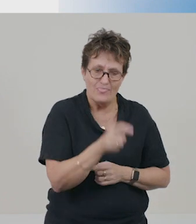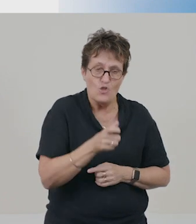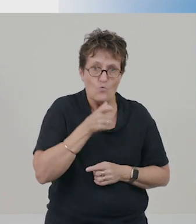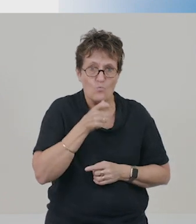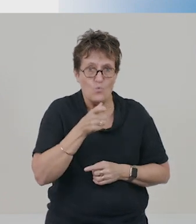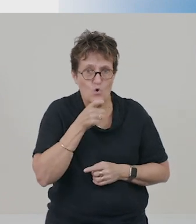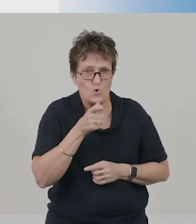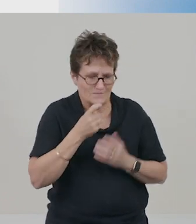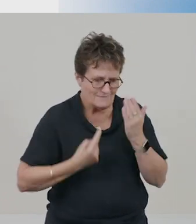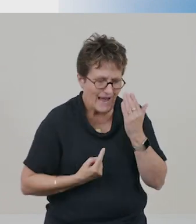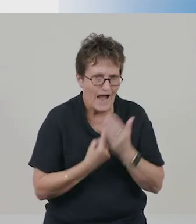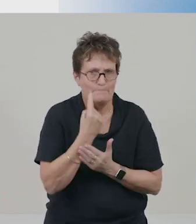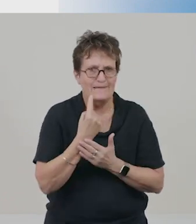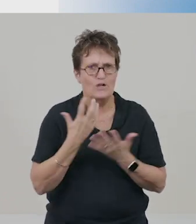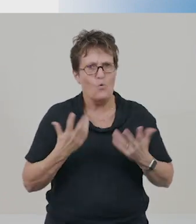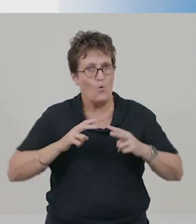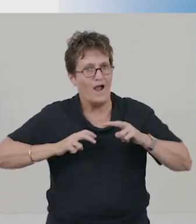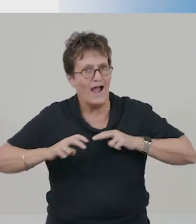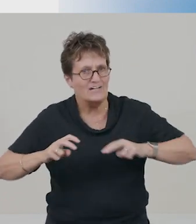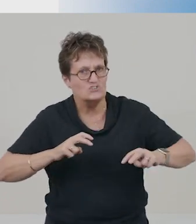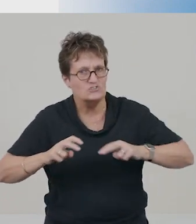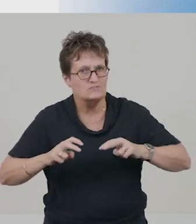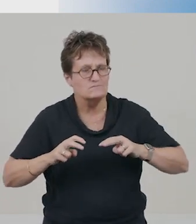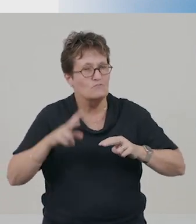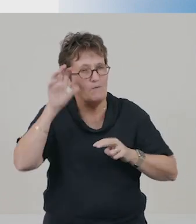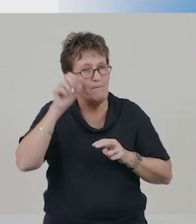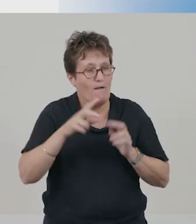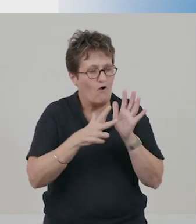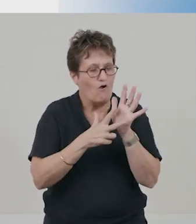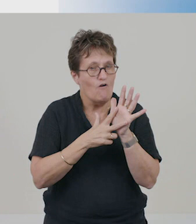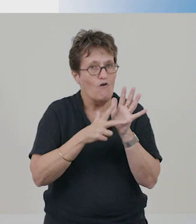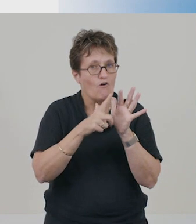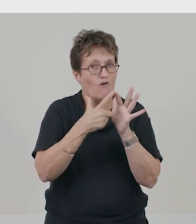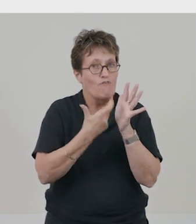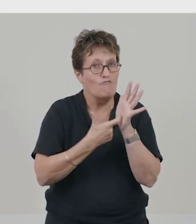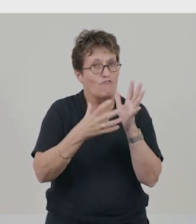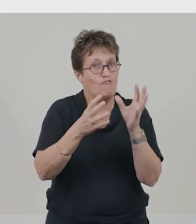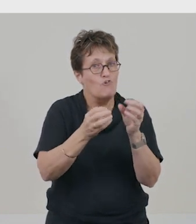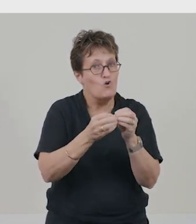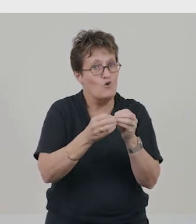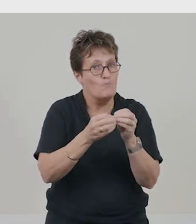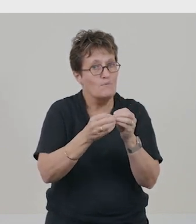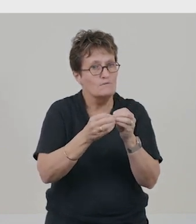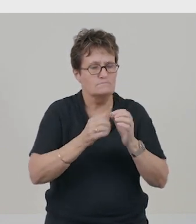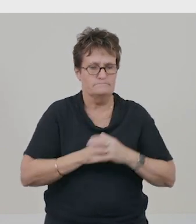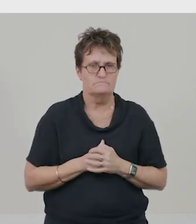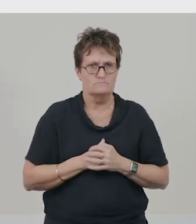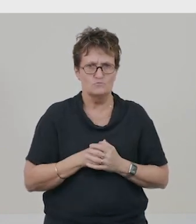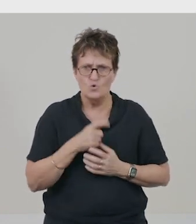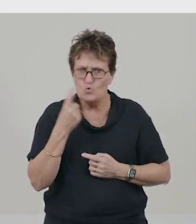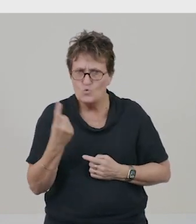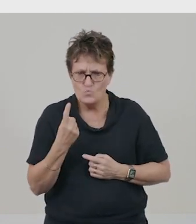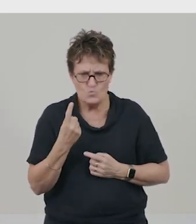that represents a happening or action. This is the verb in the sentence. Who or what is